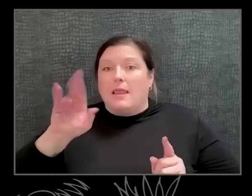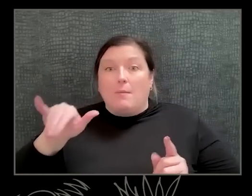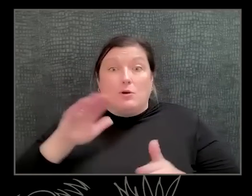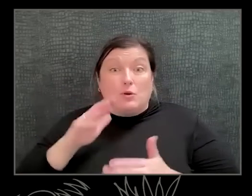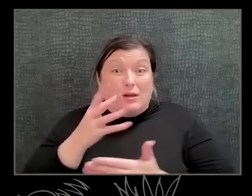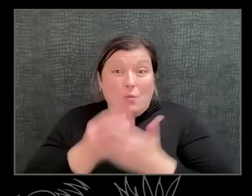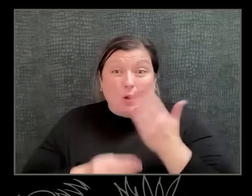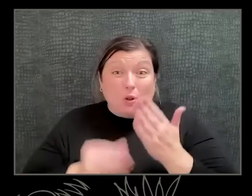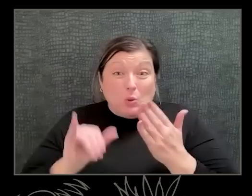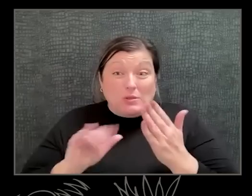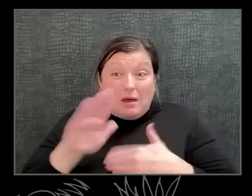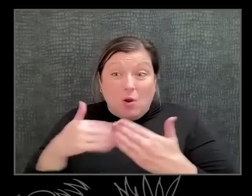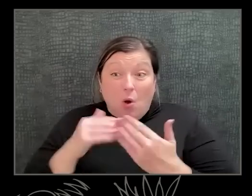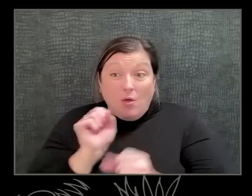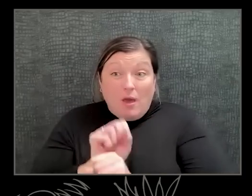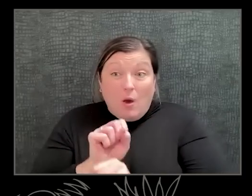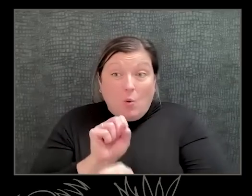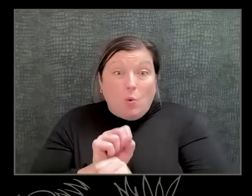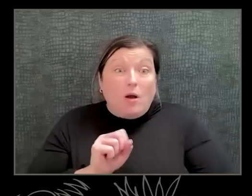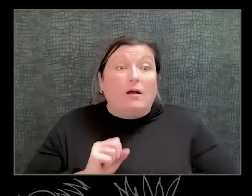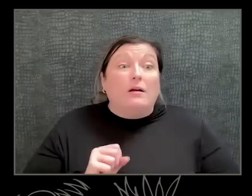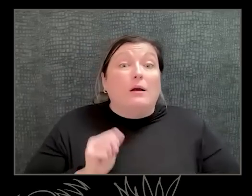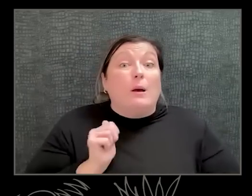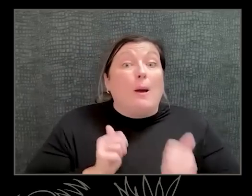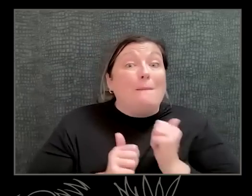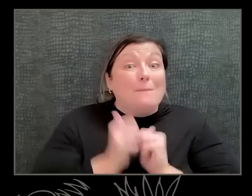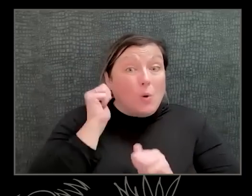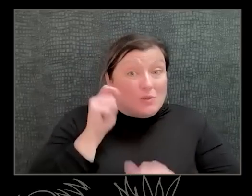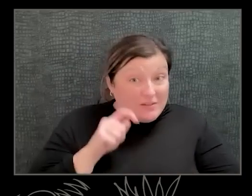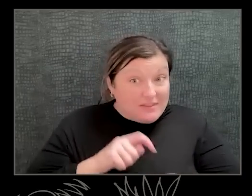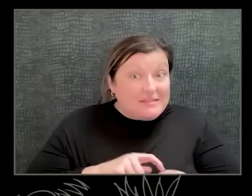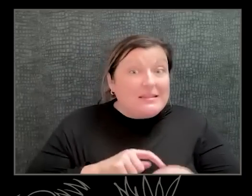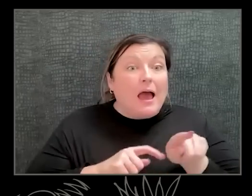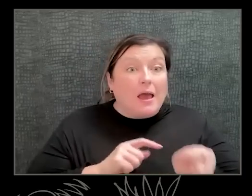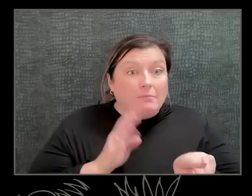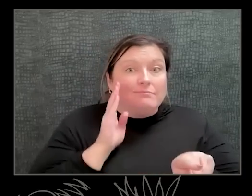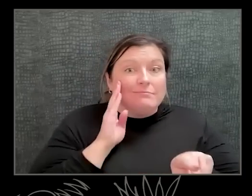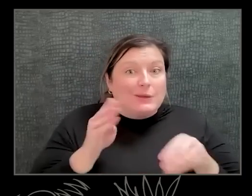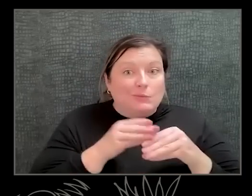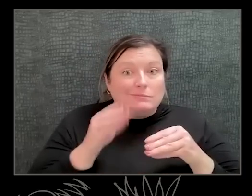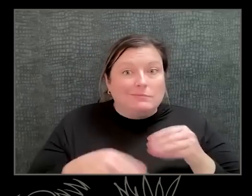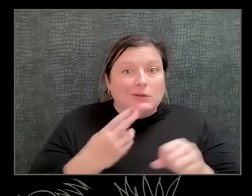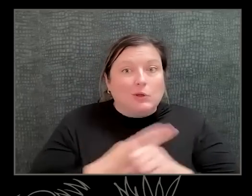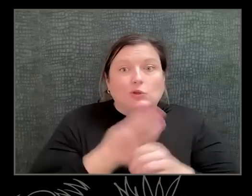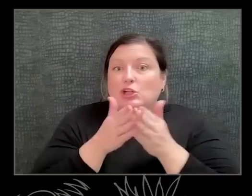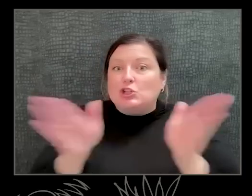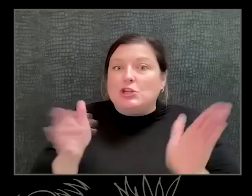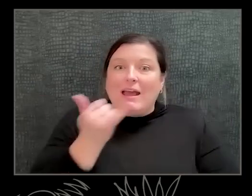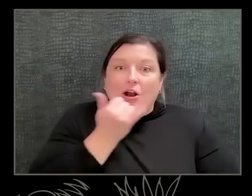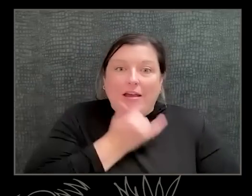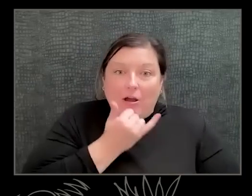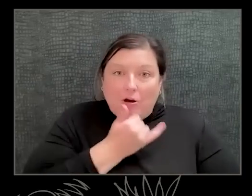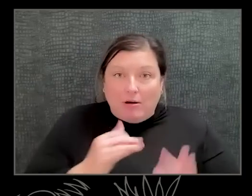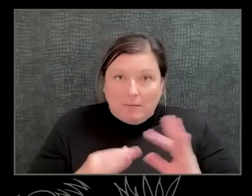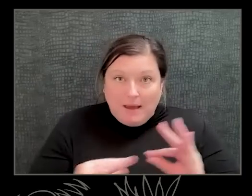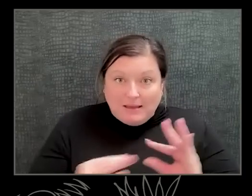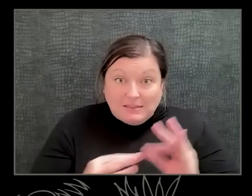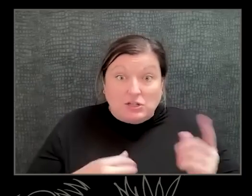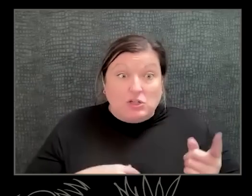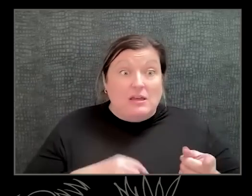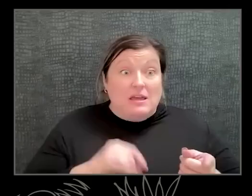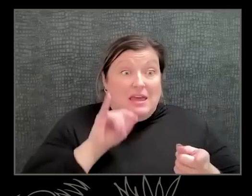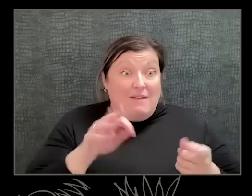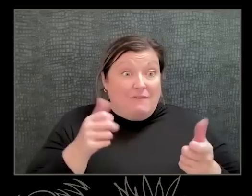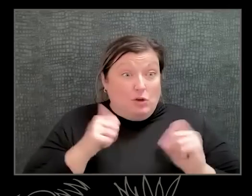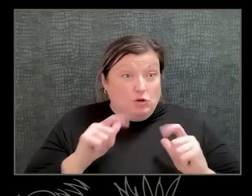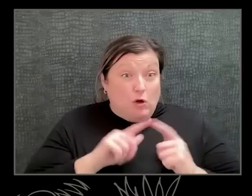work. And 9 times out of 10 in this case, you're going to end up just using a generic error message if you even wrap this in try-catch at